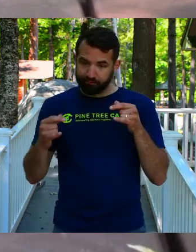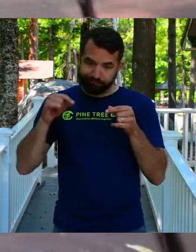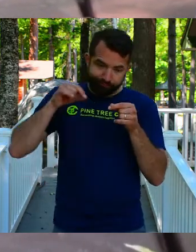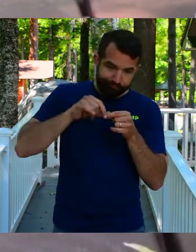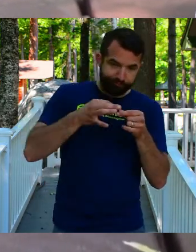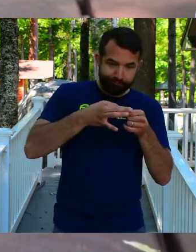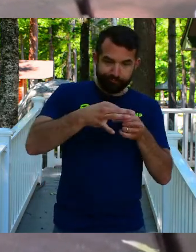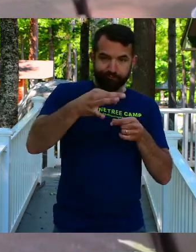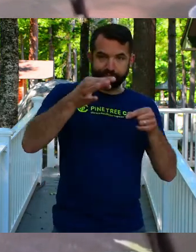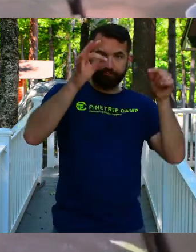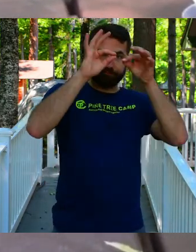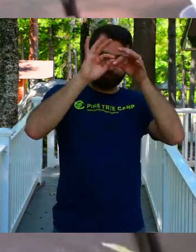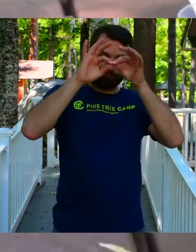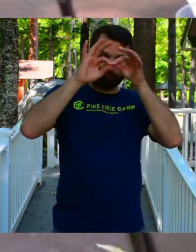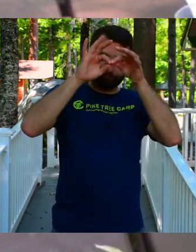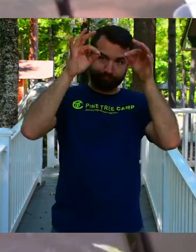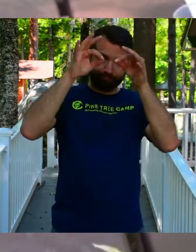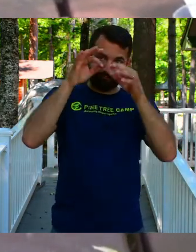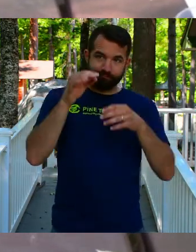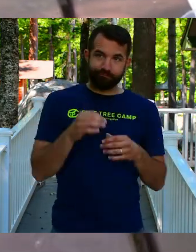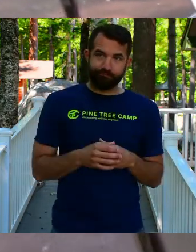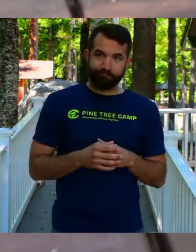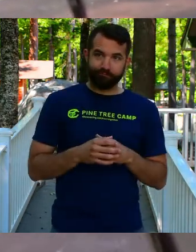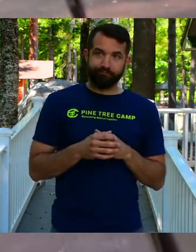and put it through the hole that I made.